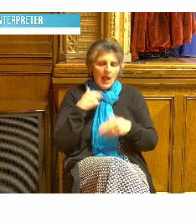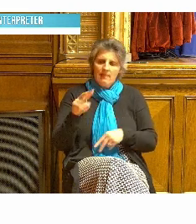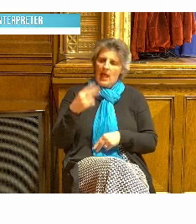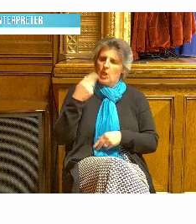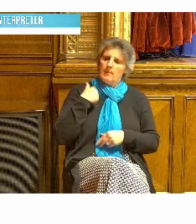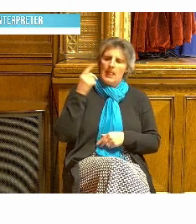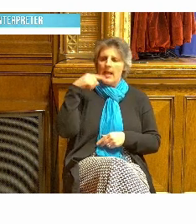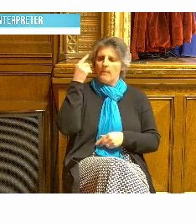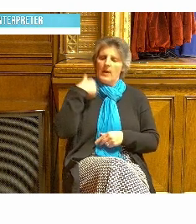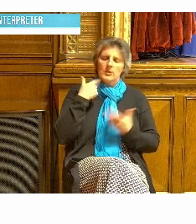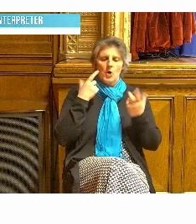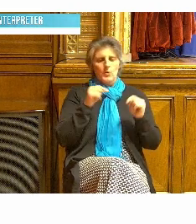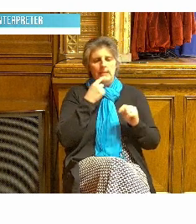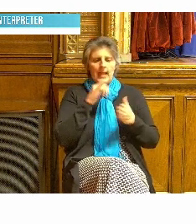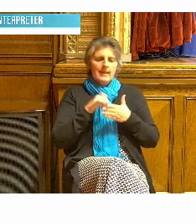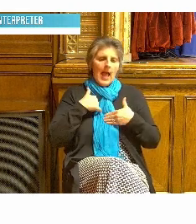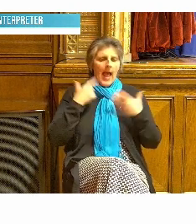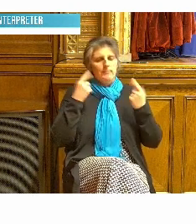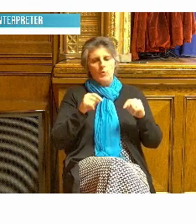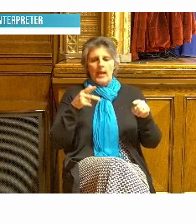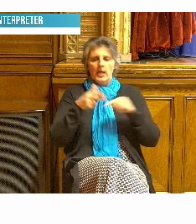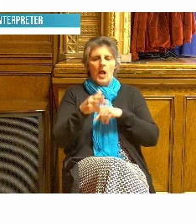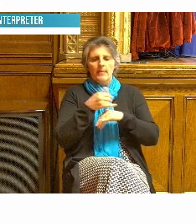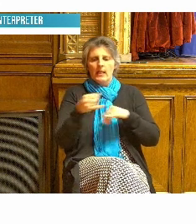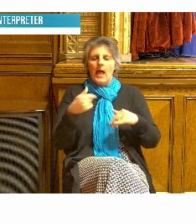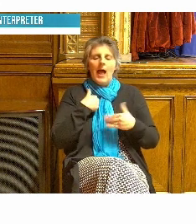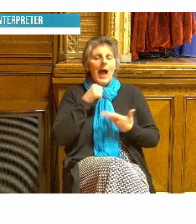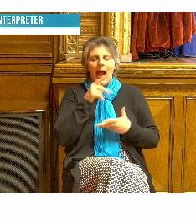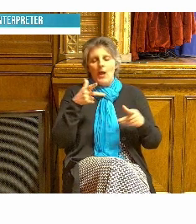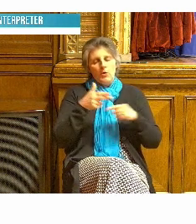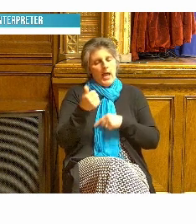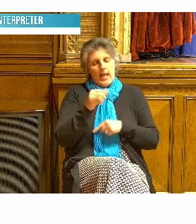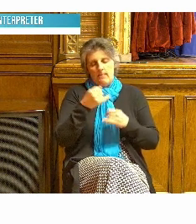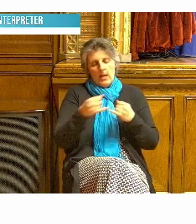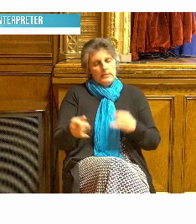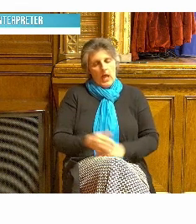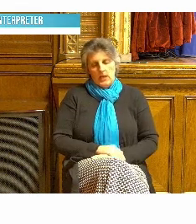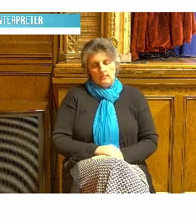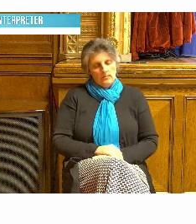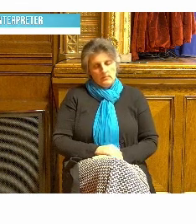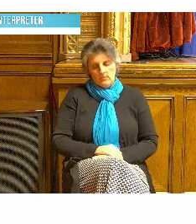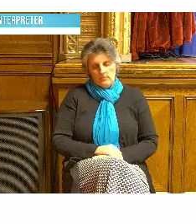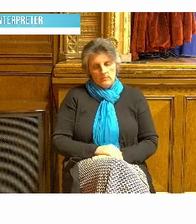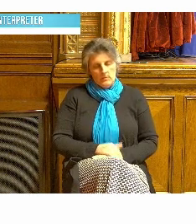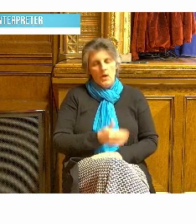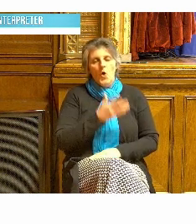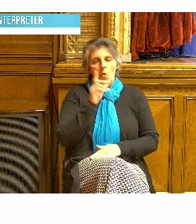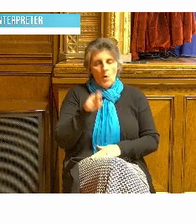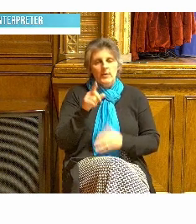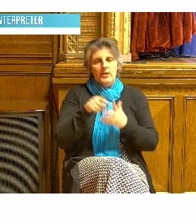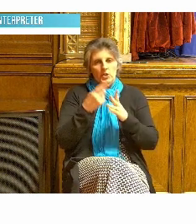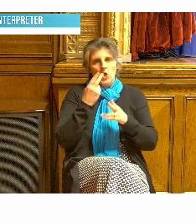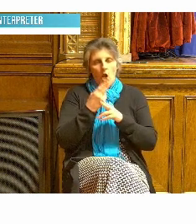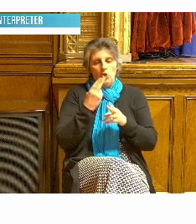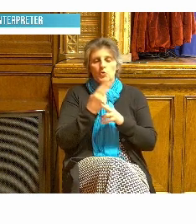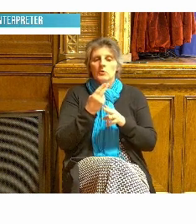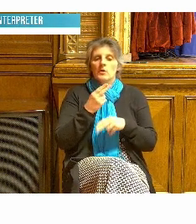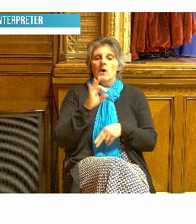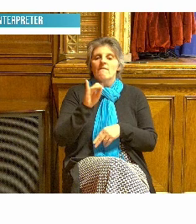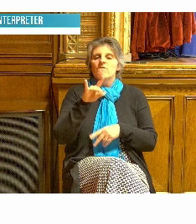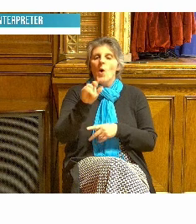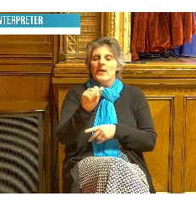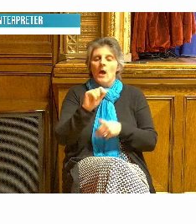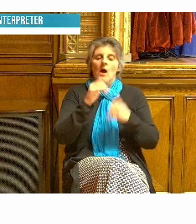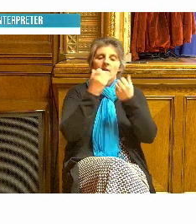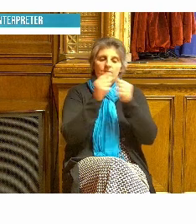me like I'm crazy or try to say that I'm trying to cut the line. I don't cut anybody's line. The thing we need to start learning to use is FOIA. That